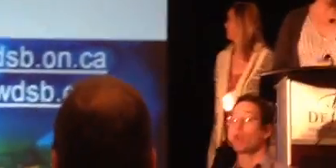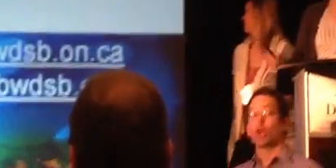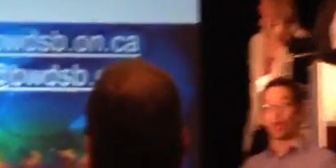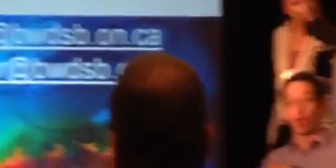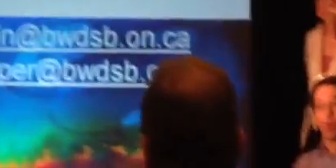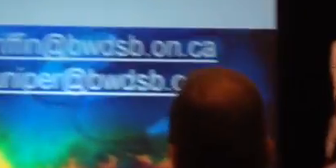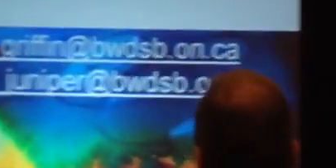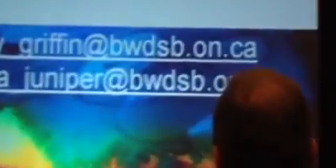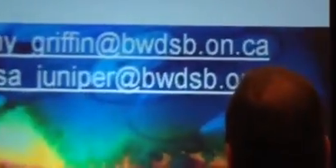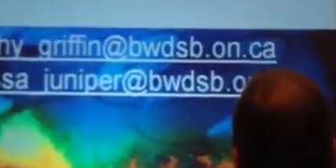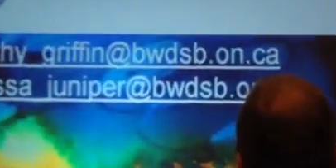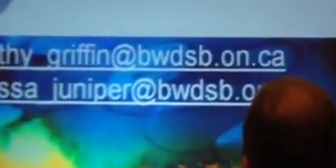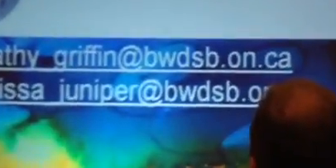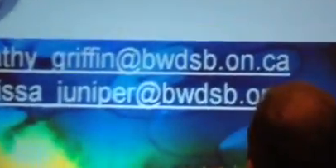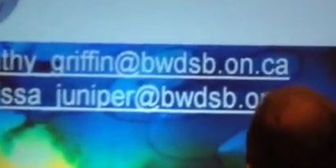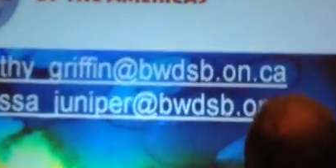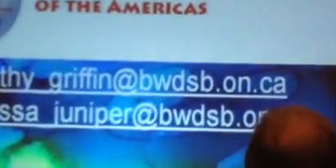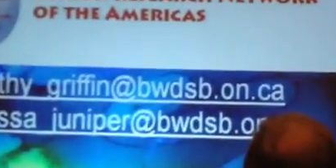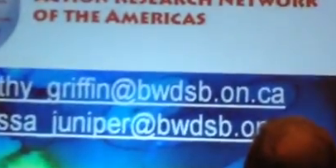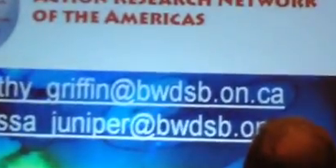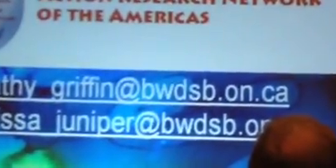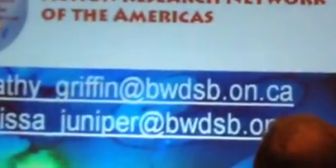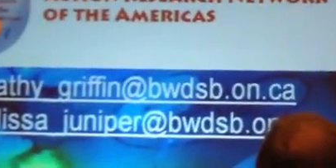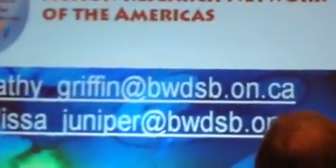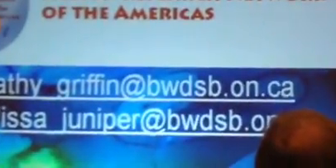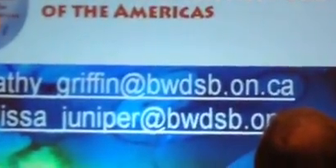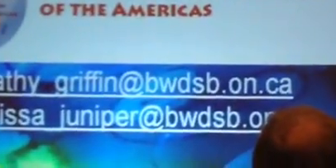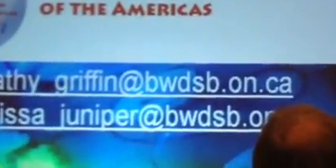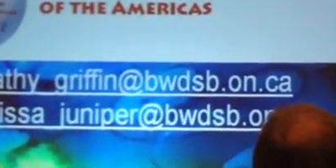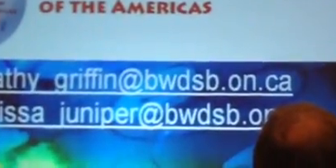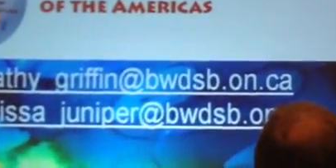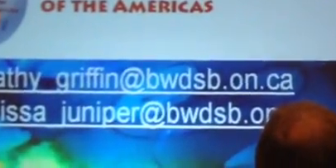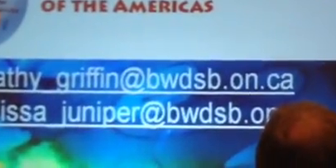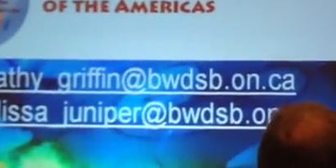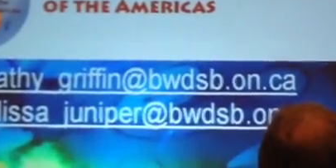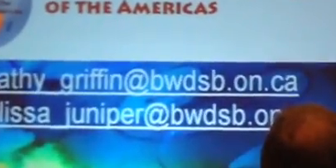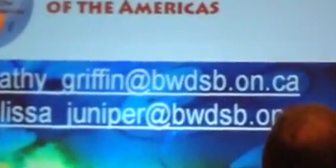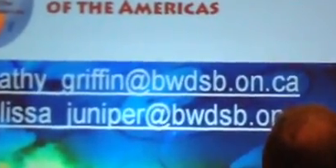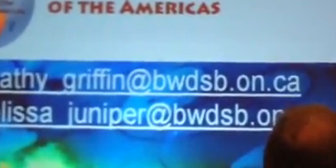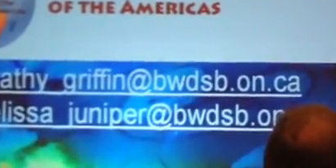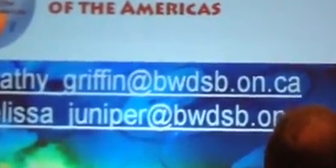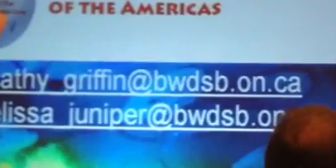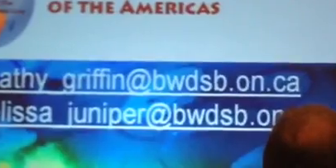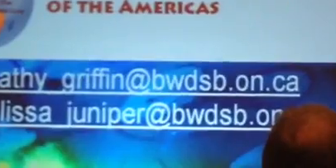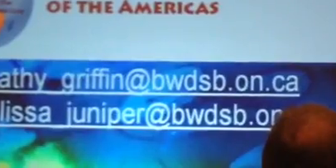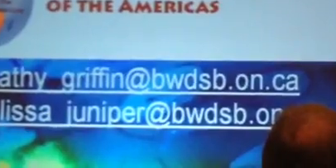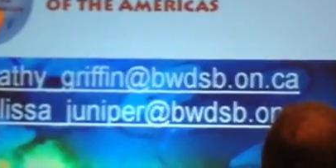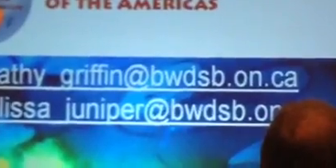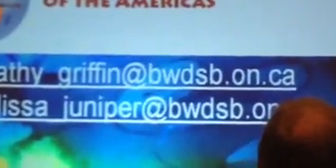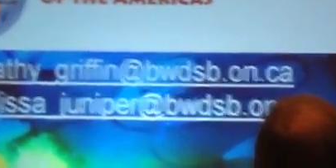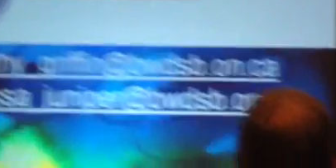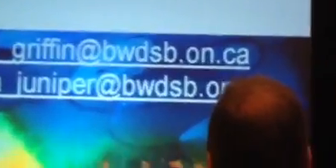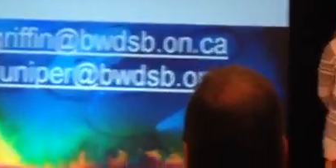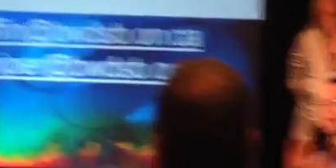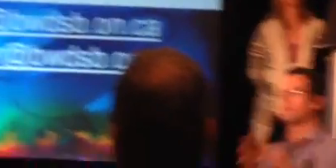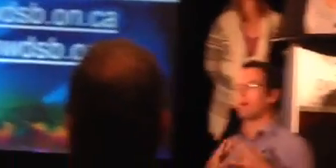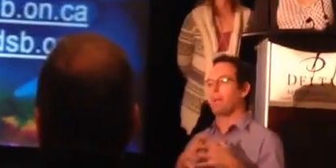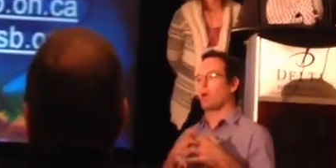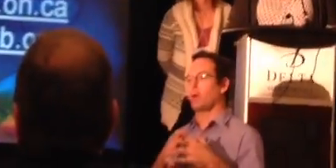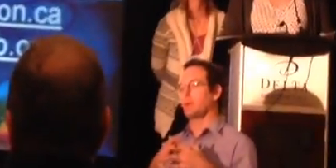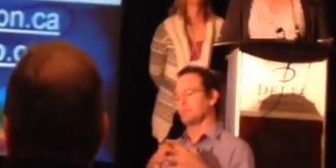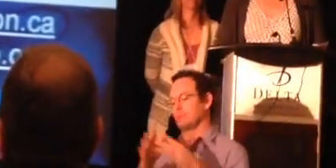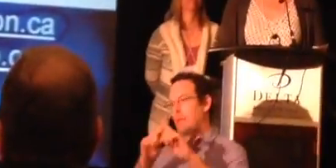the ARNA conference in May, Action Research Network of the Americas. We'd like to encourage you to consider submitting a